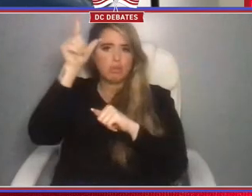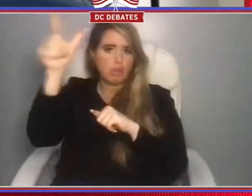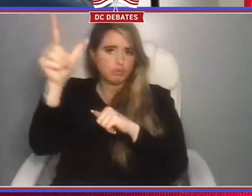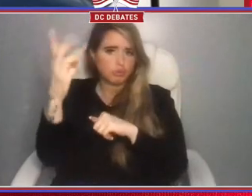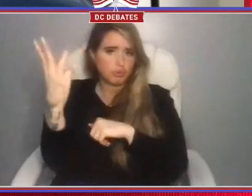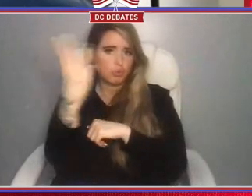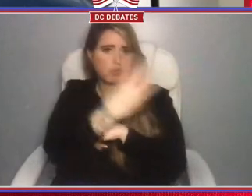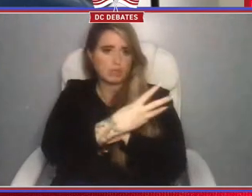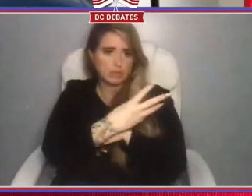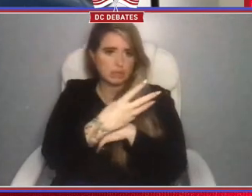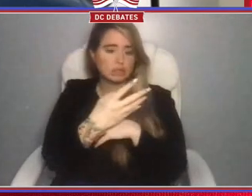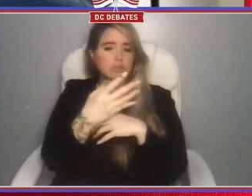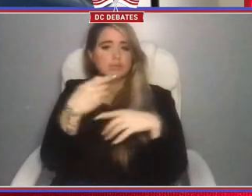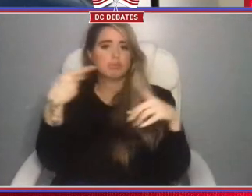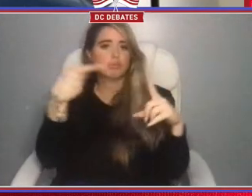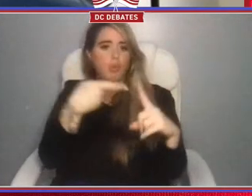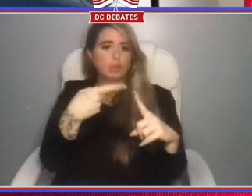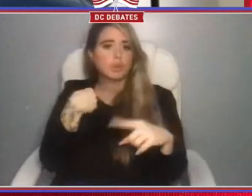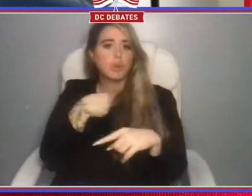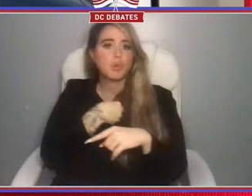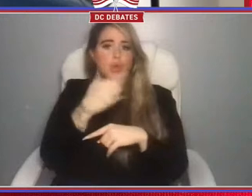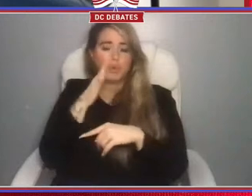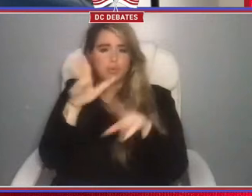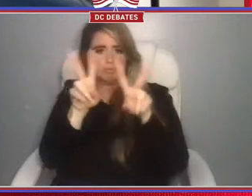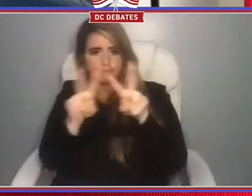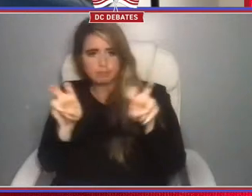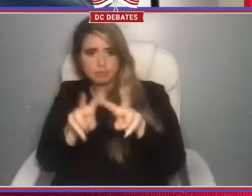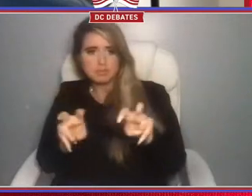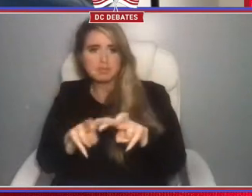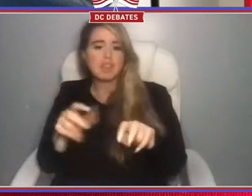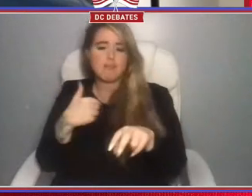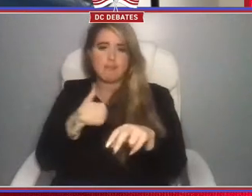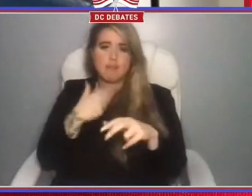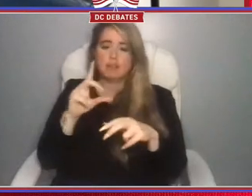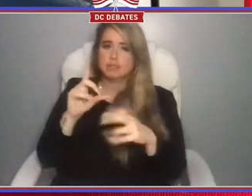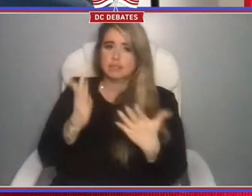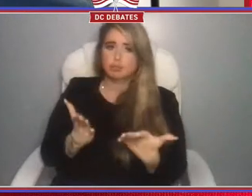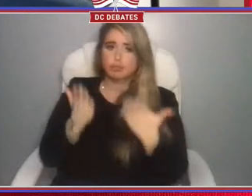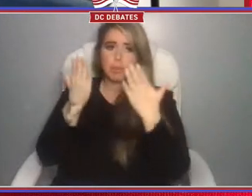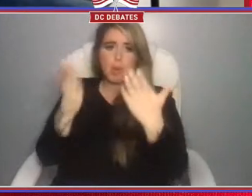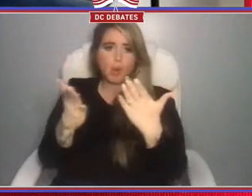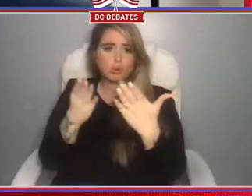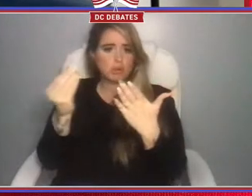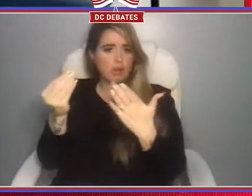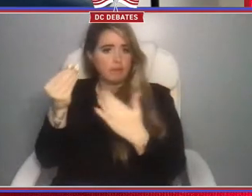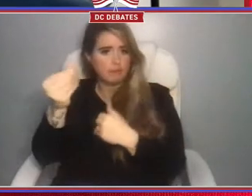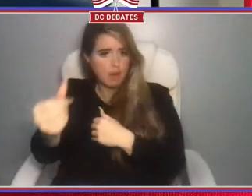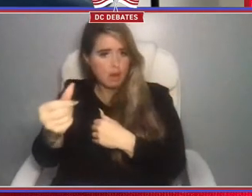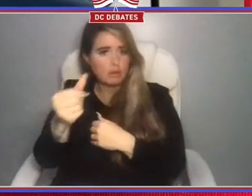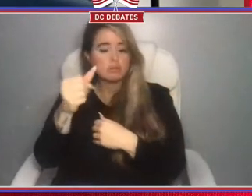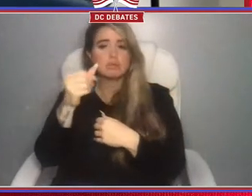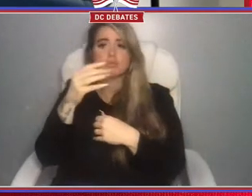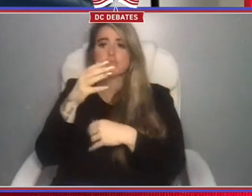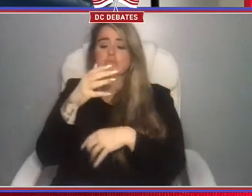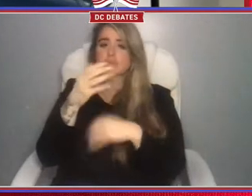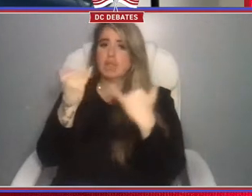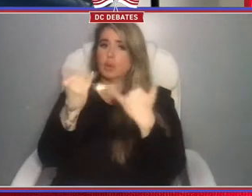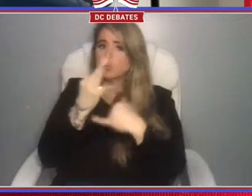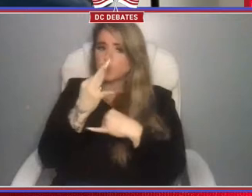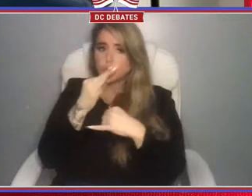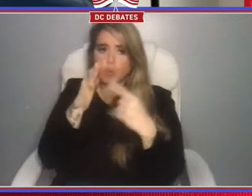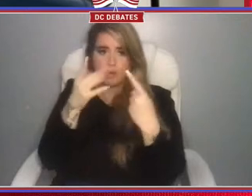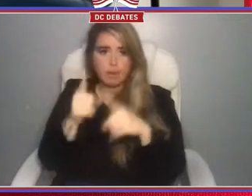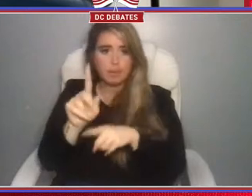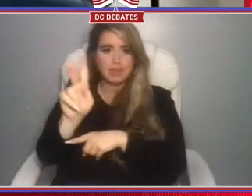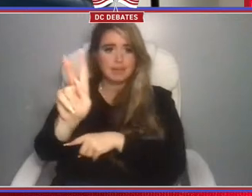point. We are examining, I have proposed and is funded and is on the way, a K Street transit